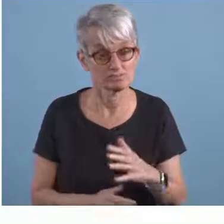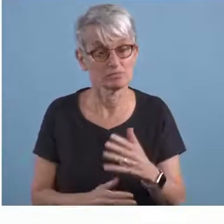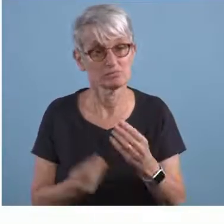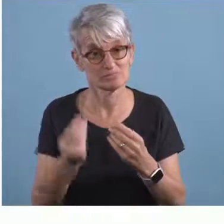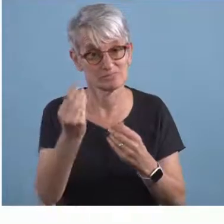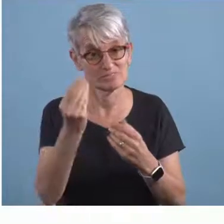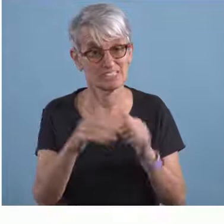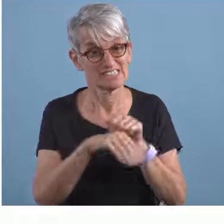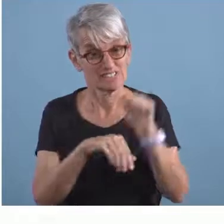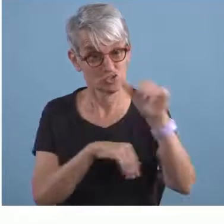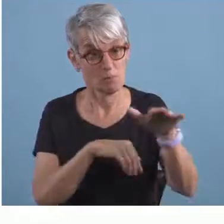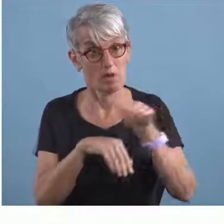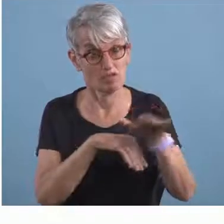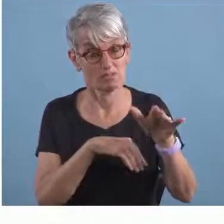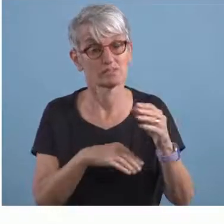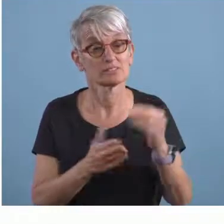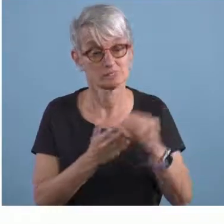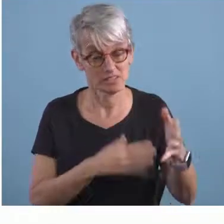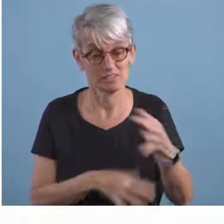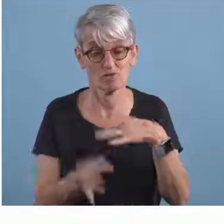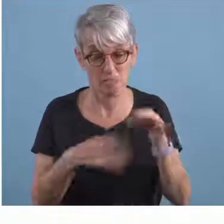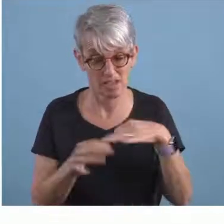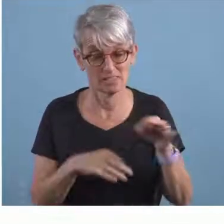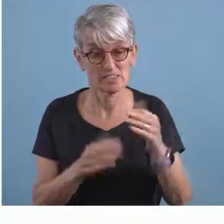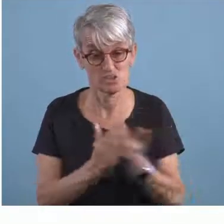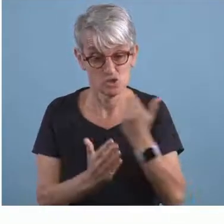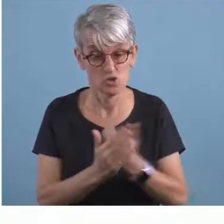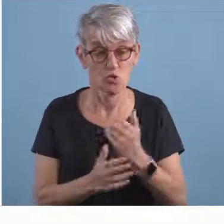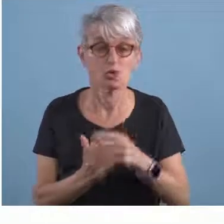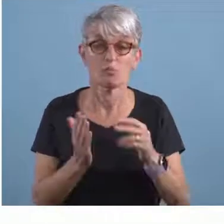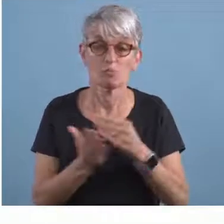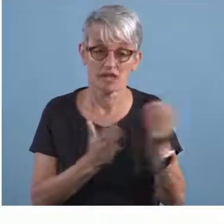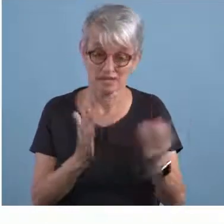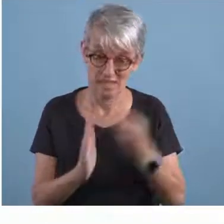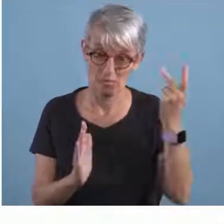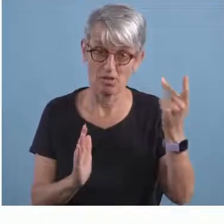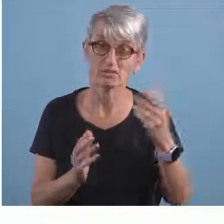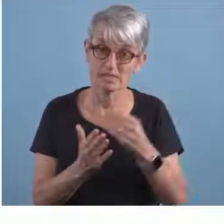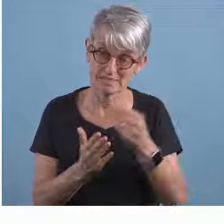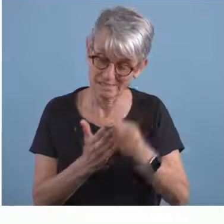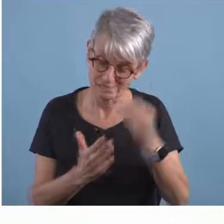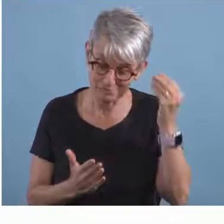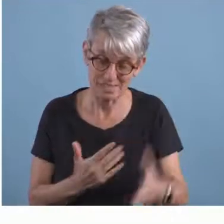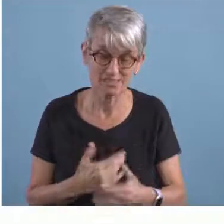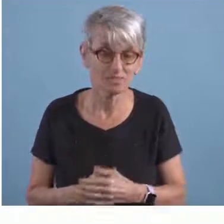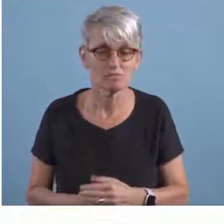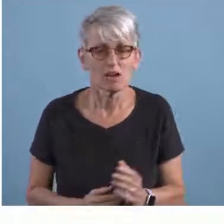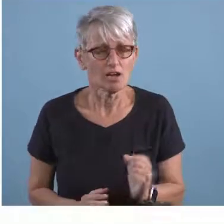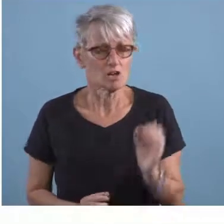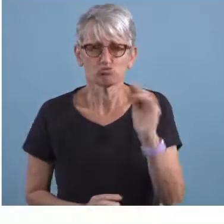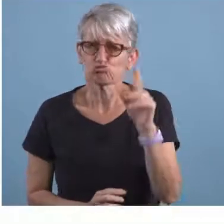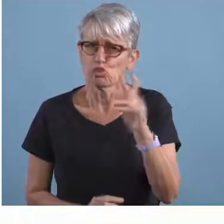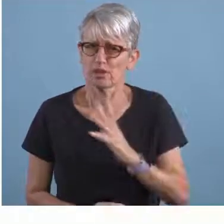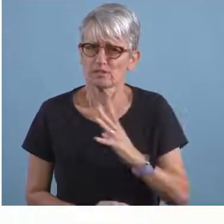Shipping materials is expensive. Replacing materials is expensive. Buying duplicate materials is expensive. There's nothing wrong with it. The